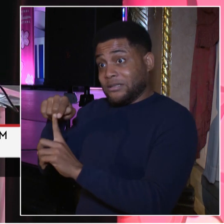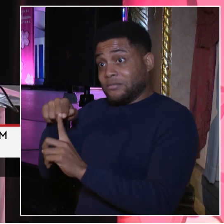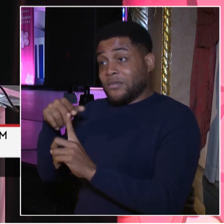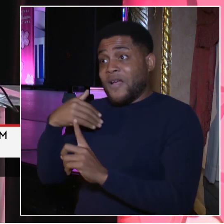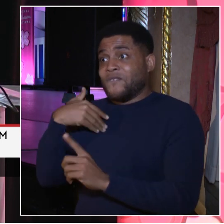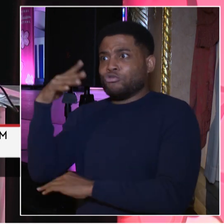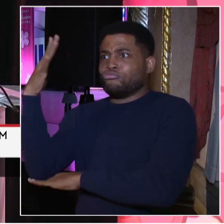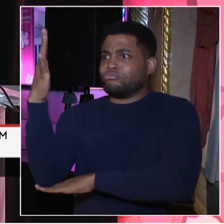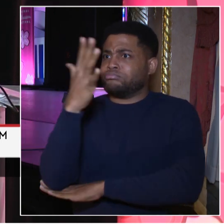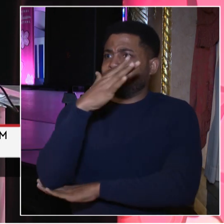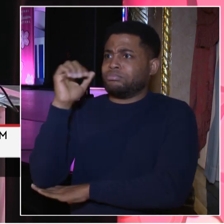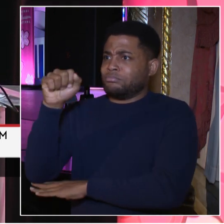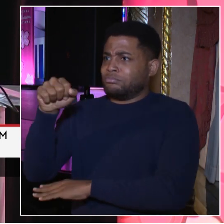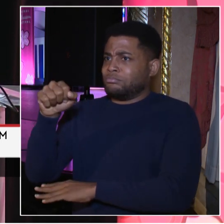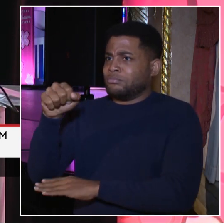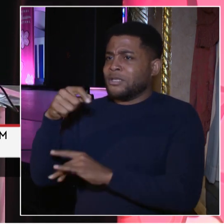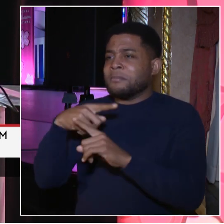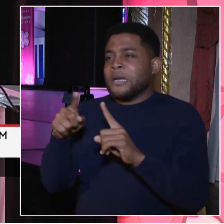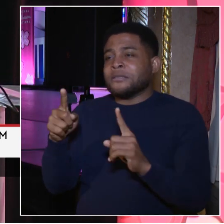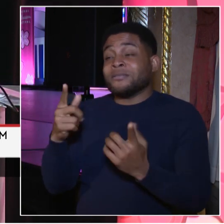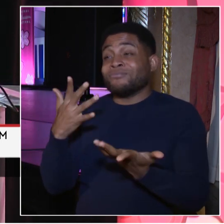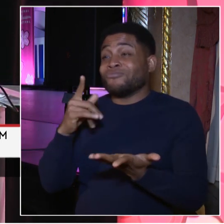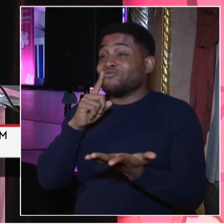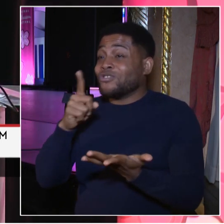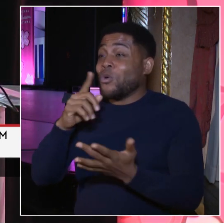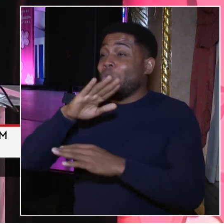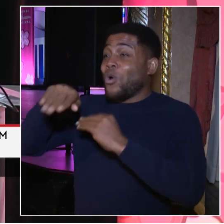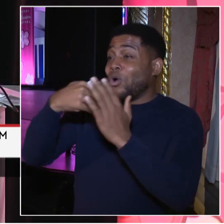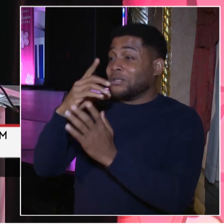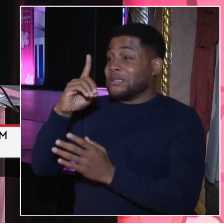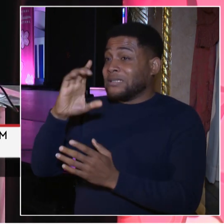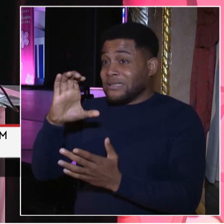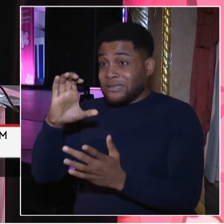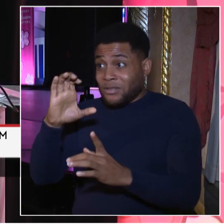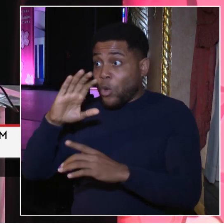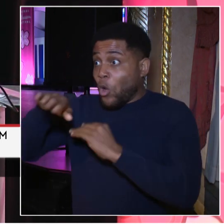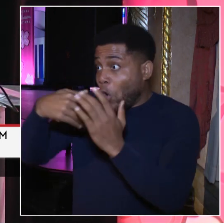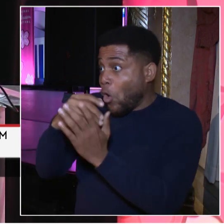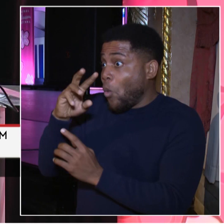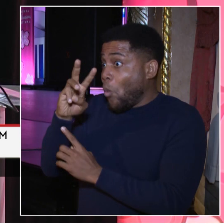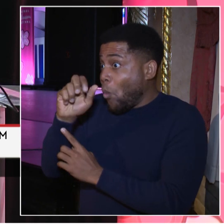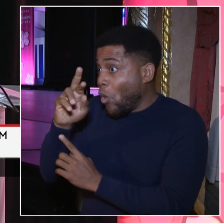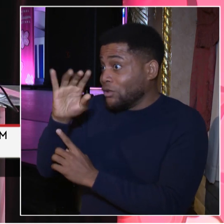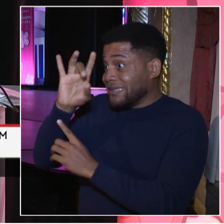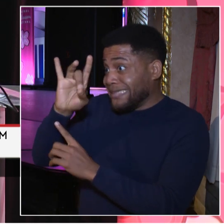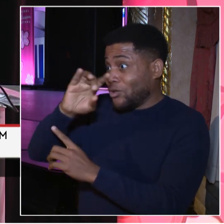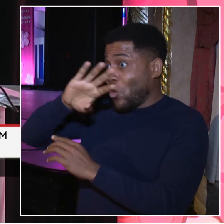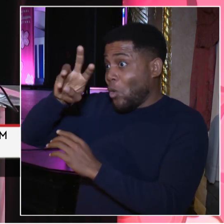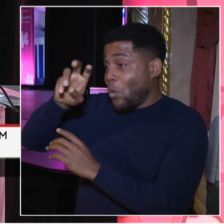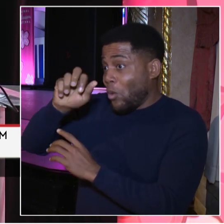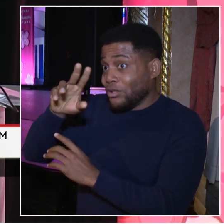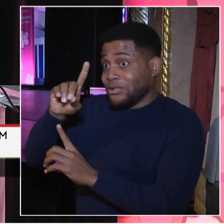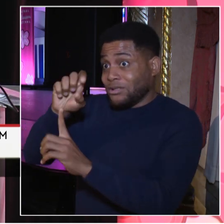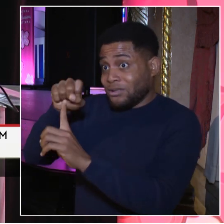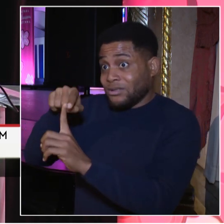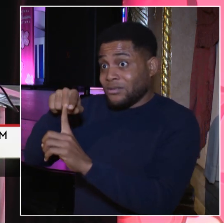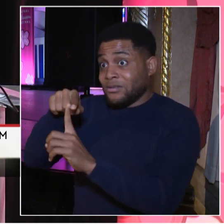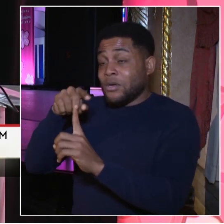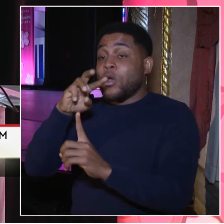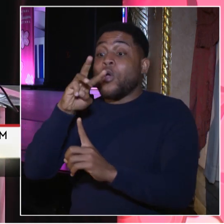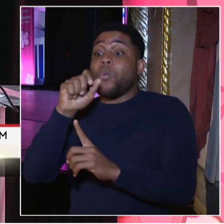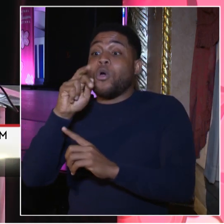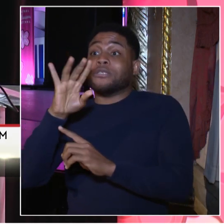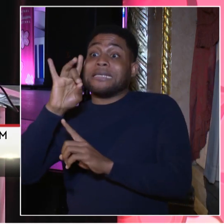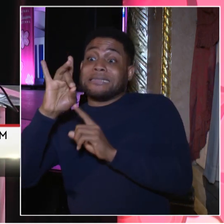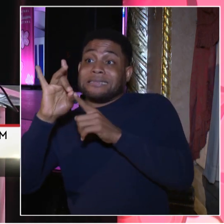blossoms across all 8 wards of Washington, D.C., including Oxen Run Park in Ward 8,